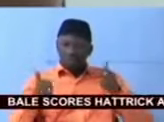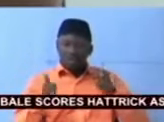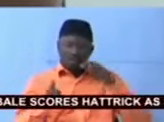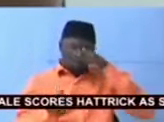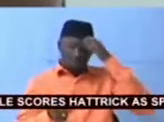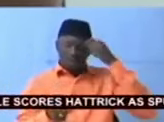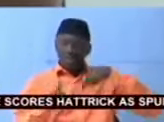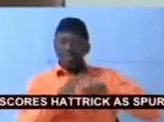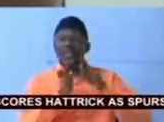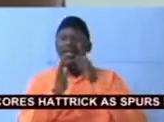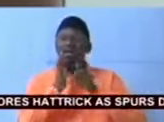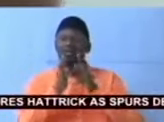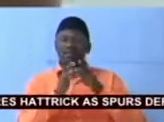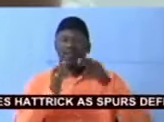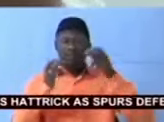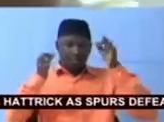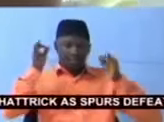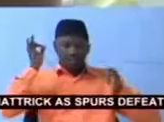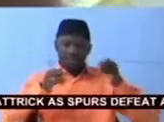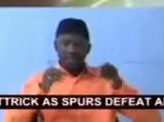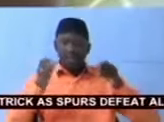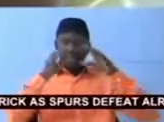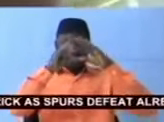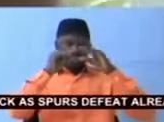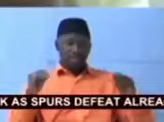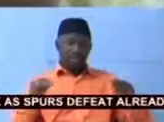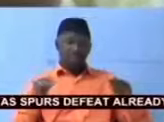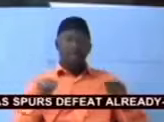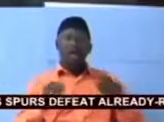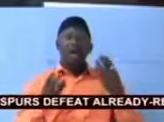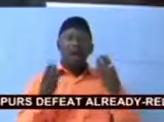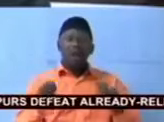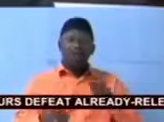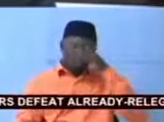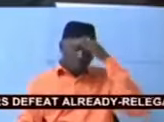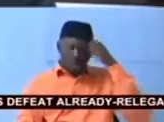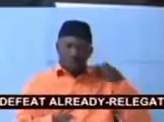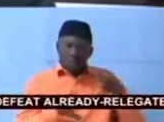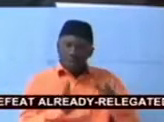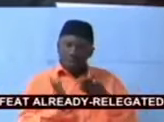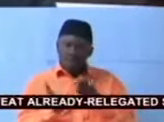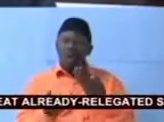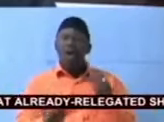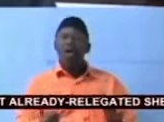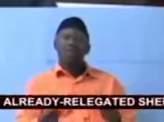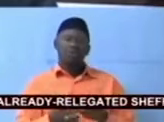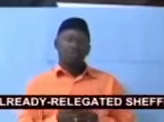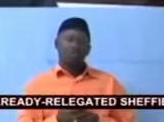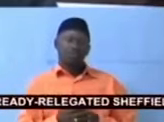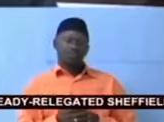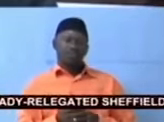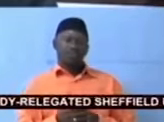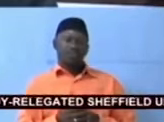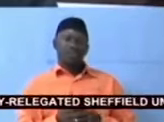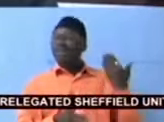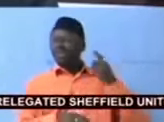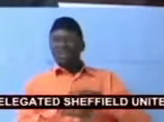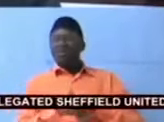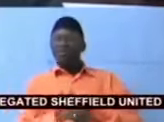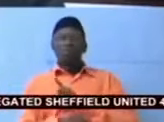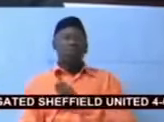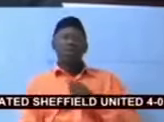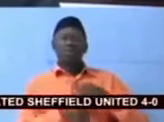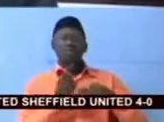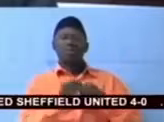So in Kanifing magistrate court we were about 5 magistrates at the time. Ci Kanifing magistrate court jamono bobu ñun juroom lañ won ci até